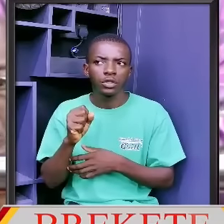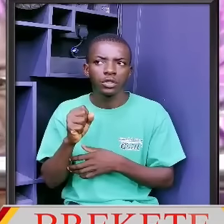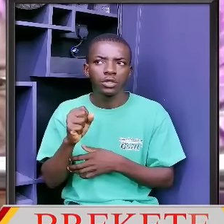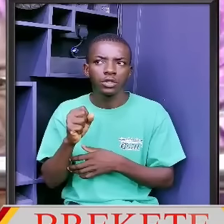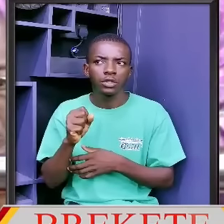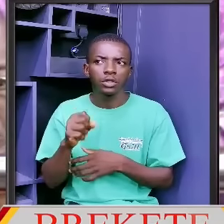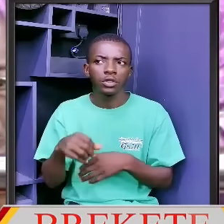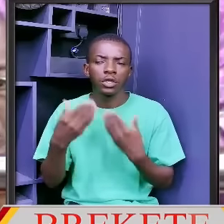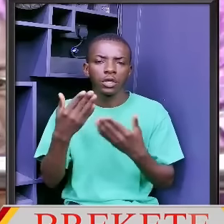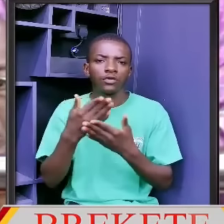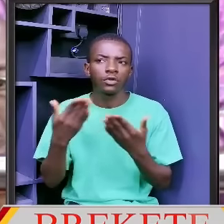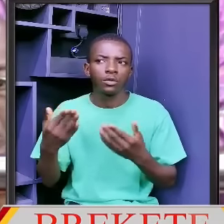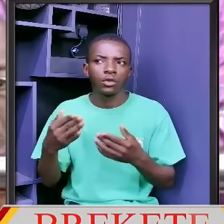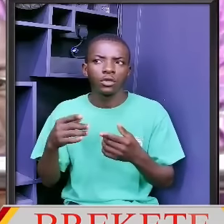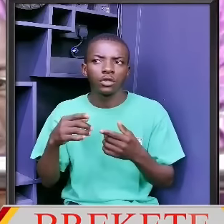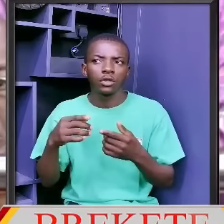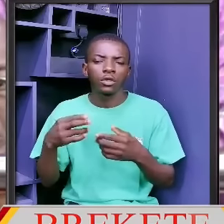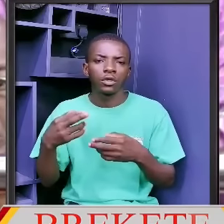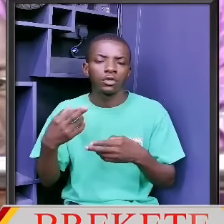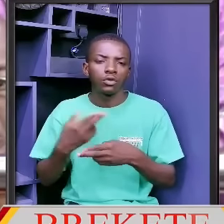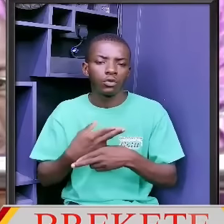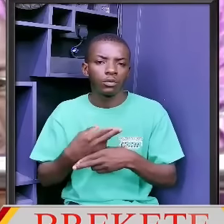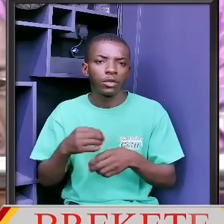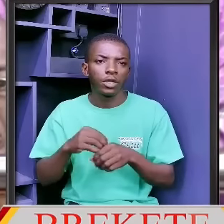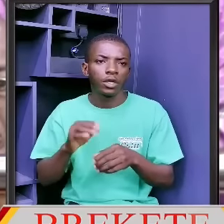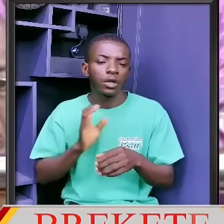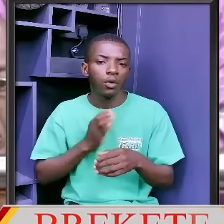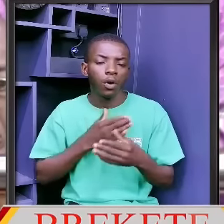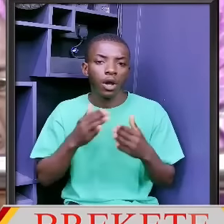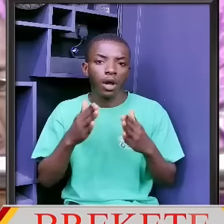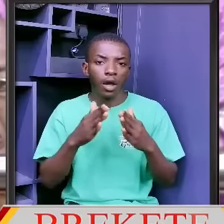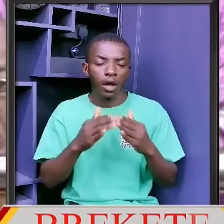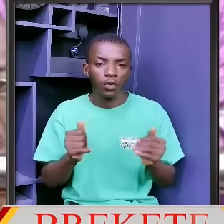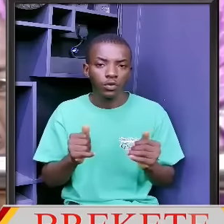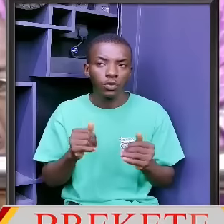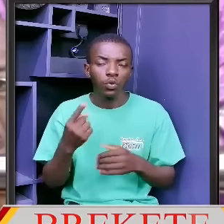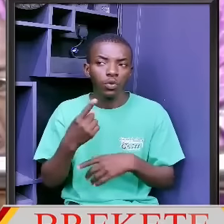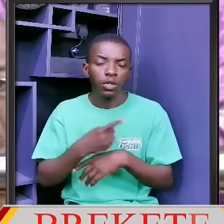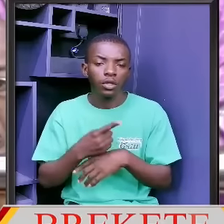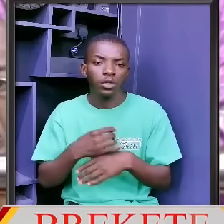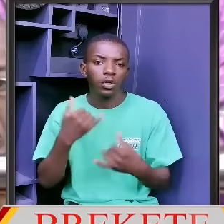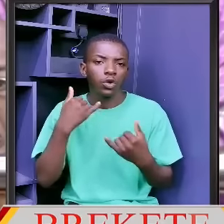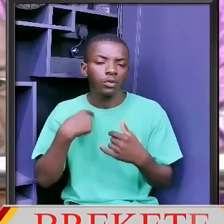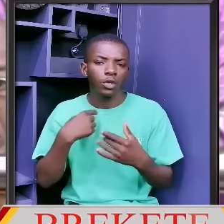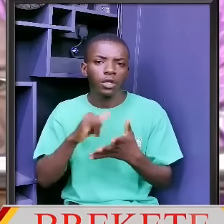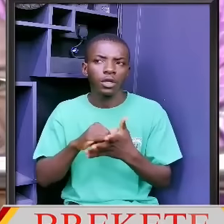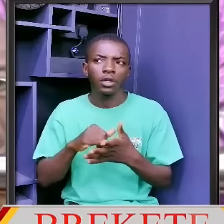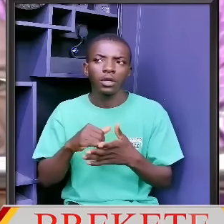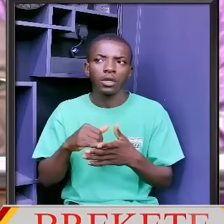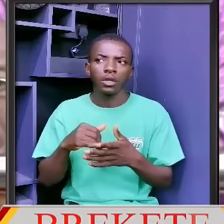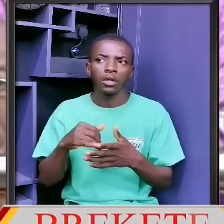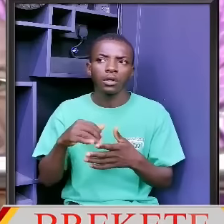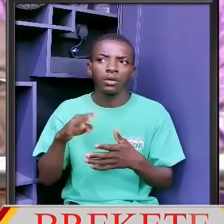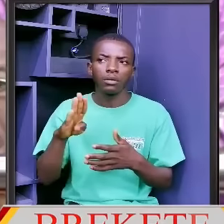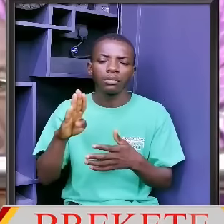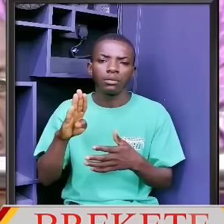as in, she gave somebody room in our house. So, one day she called me, she said that bandits